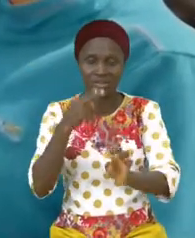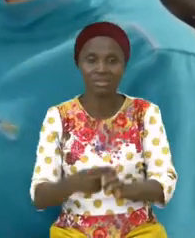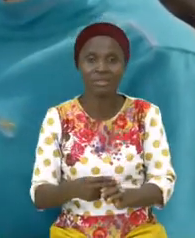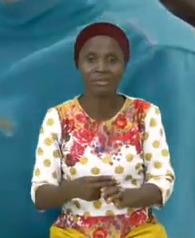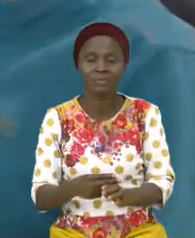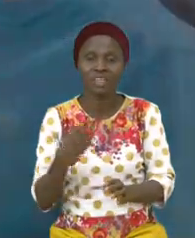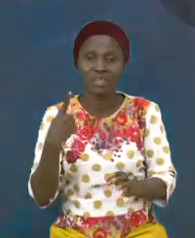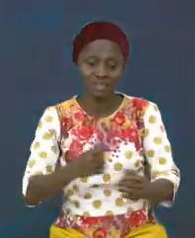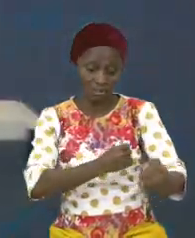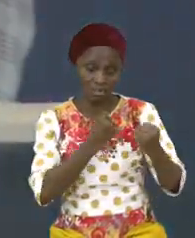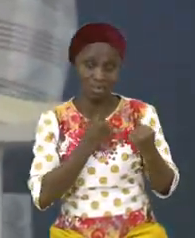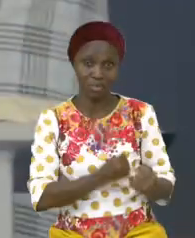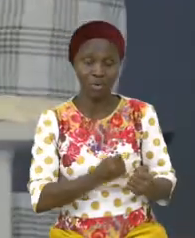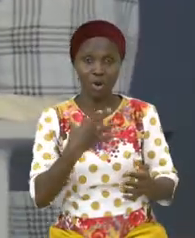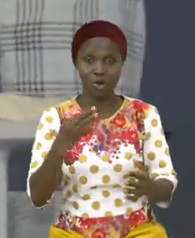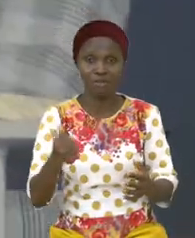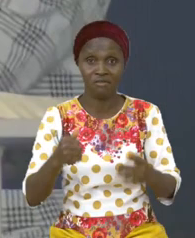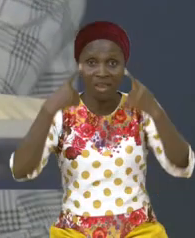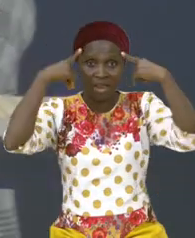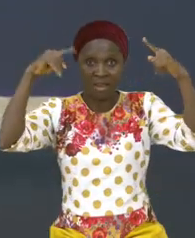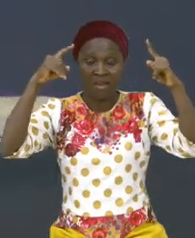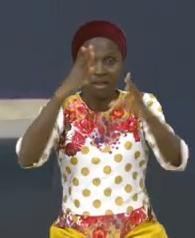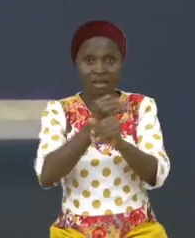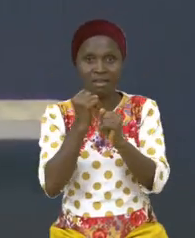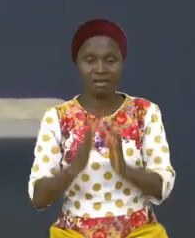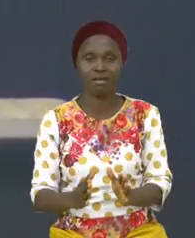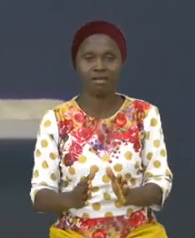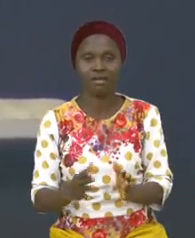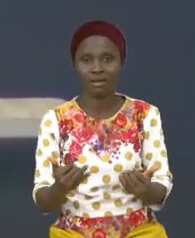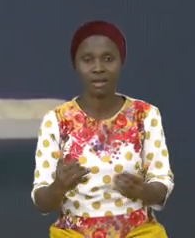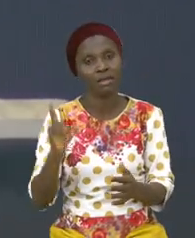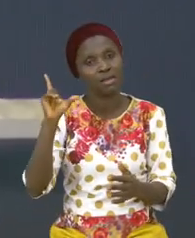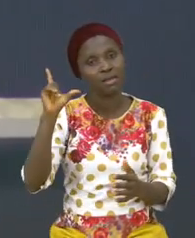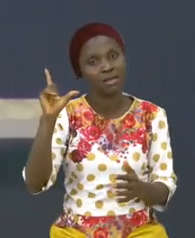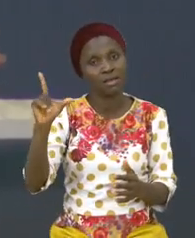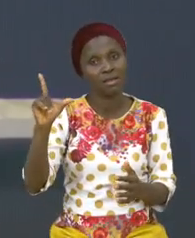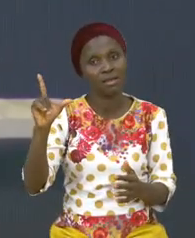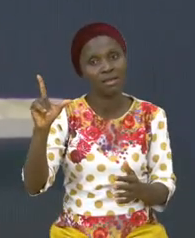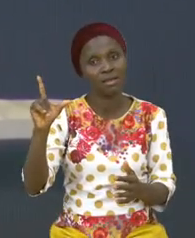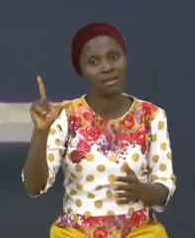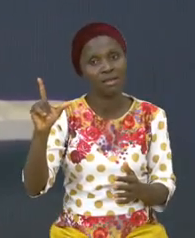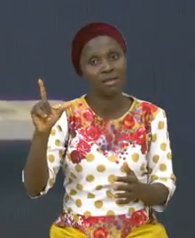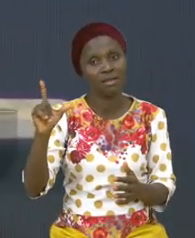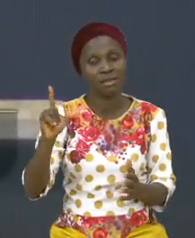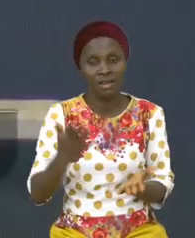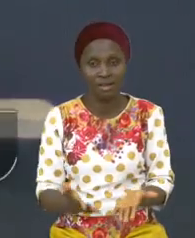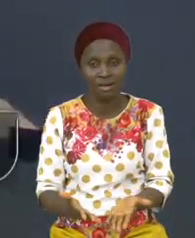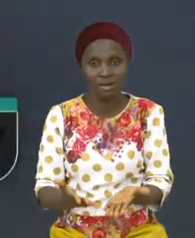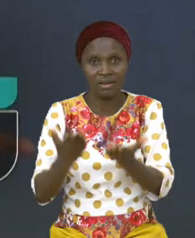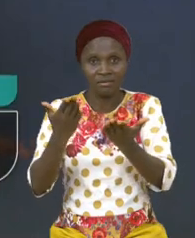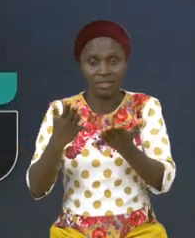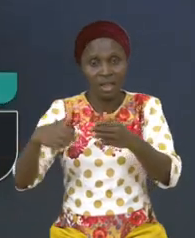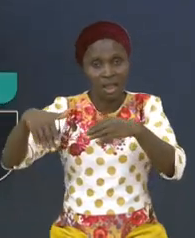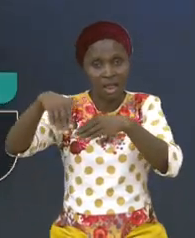guts of a go-getter. L is lit